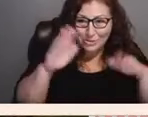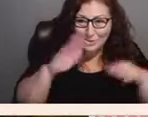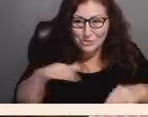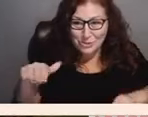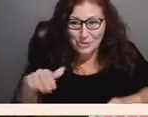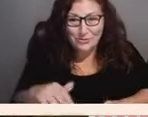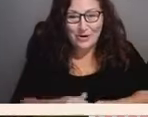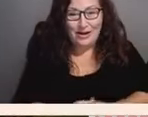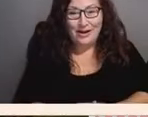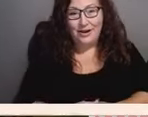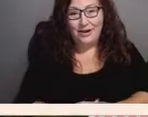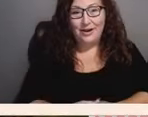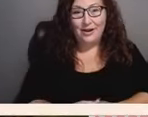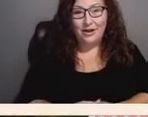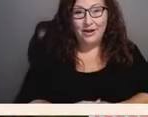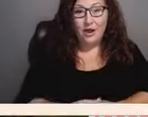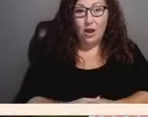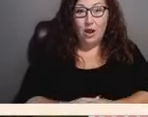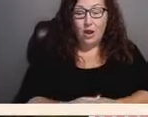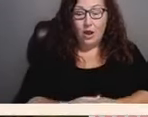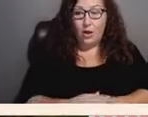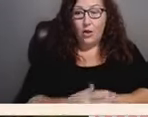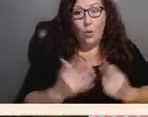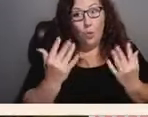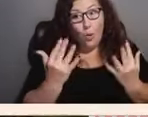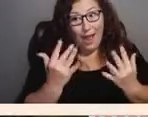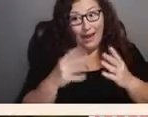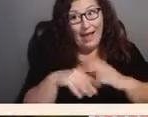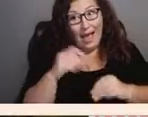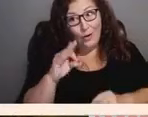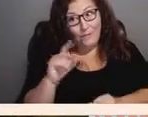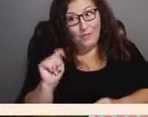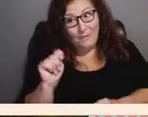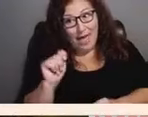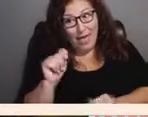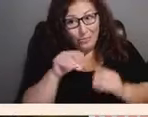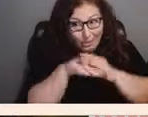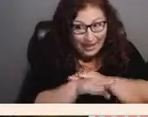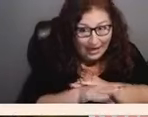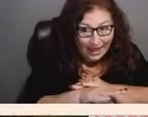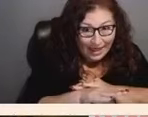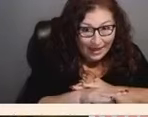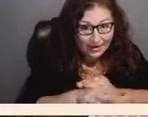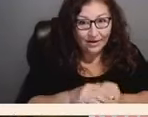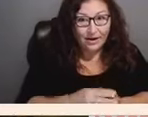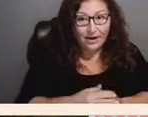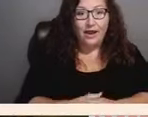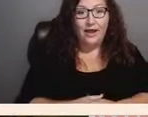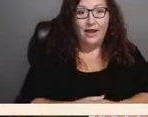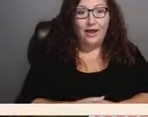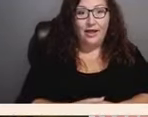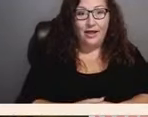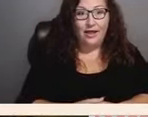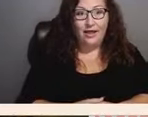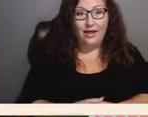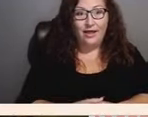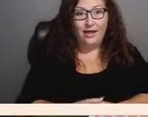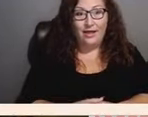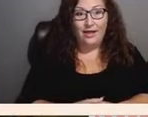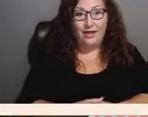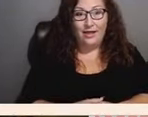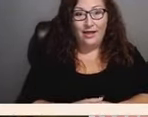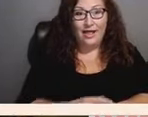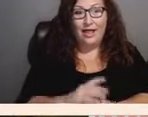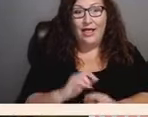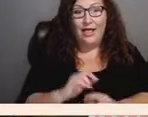waiting outside the bathroom to get in, and for to get in the bathroom, knocking on